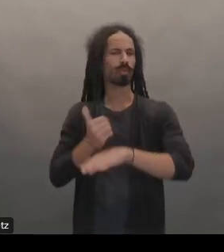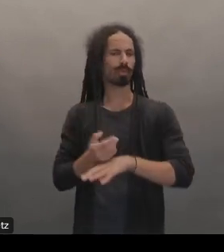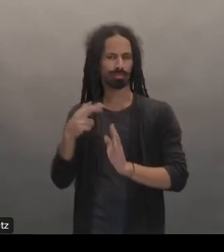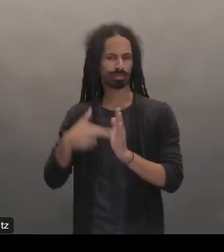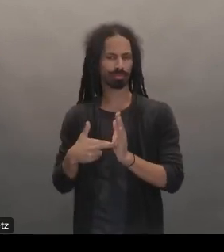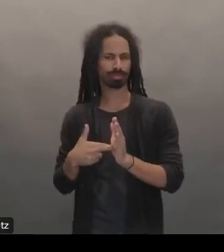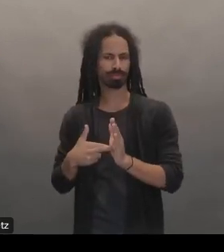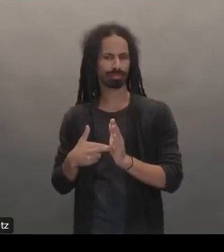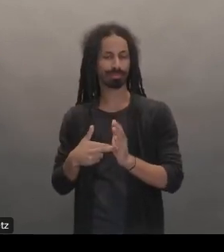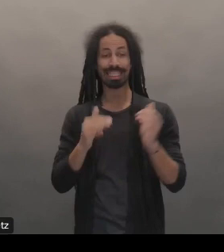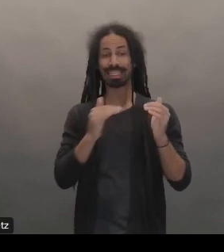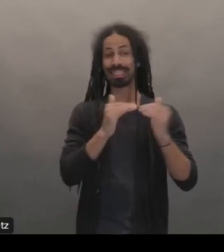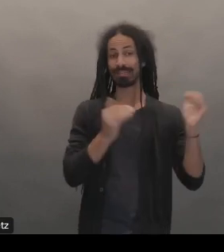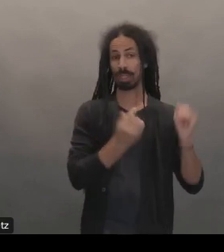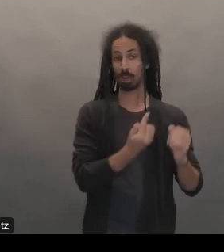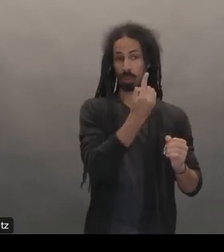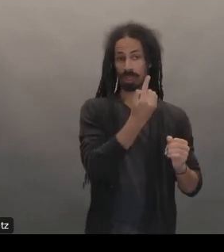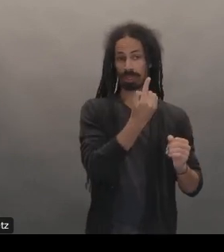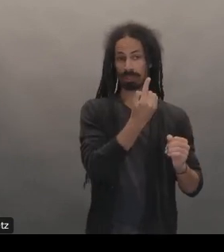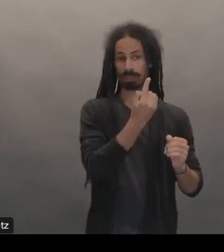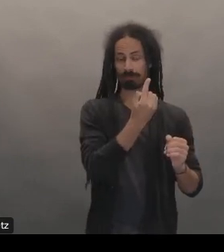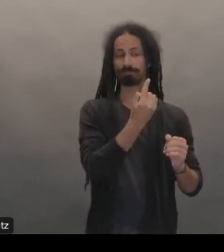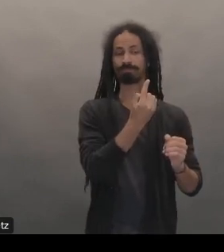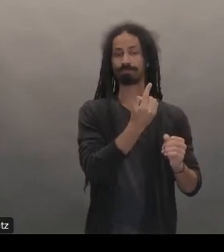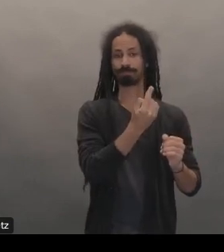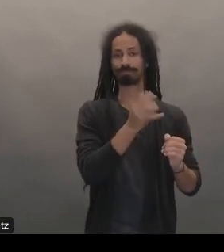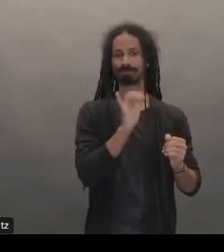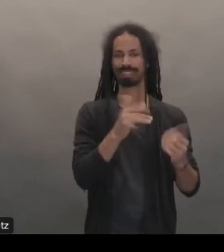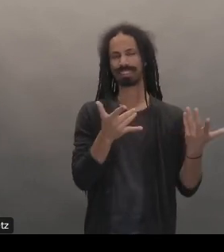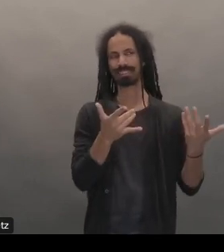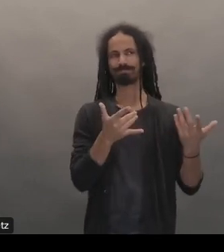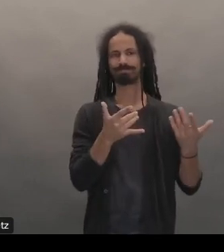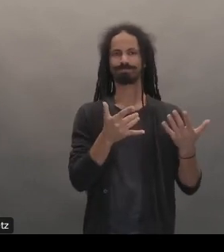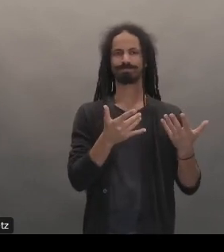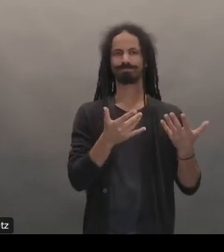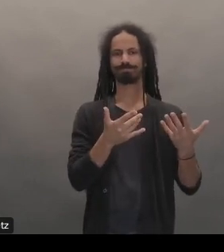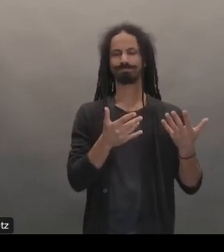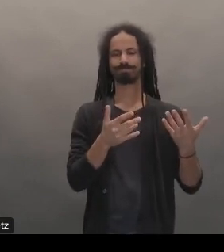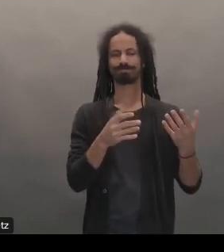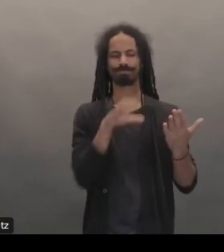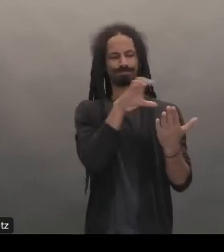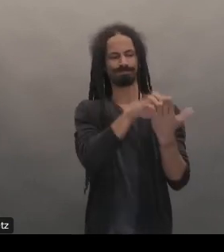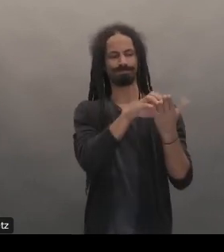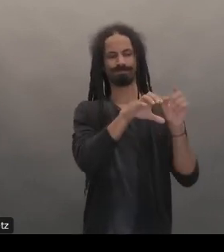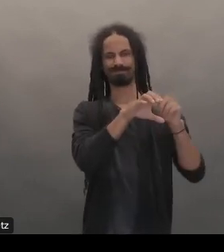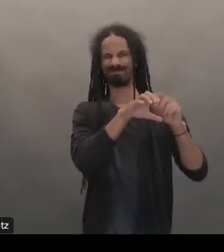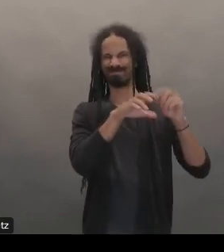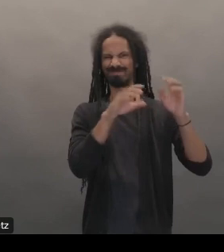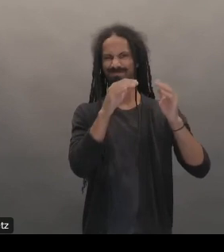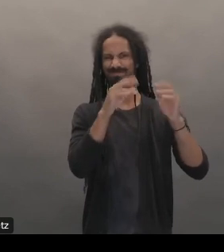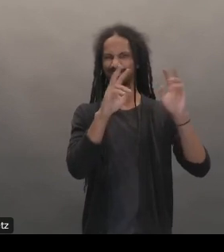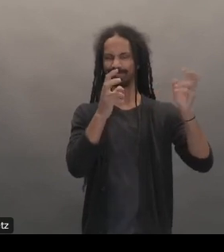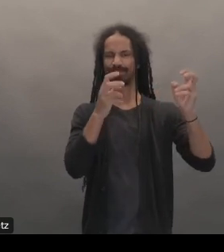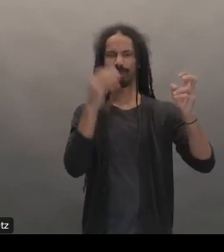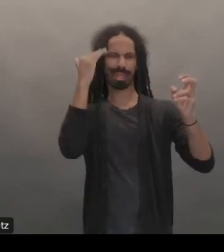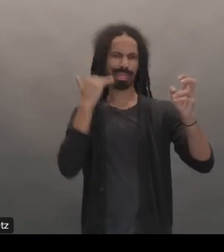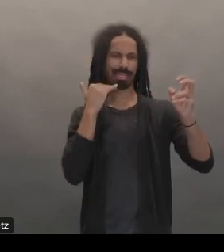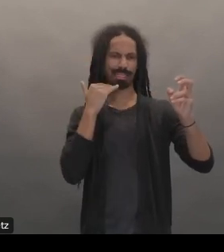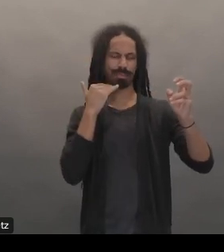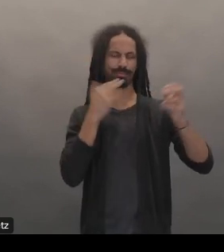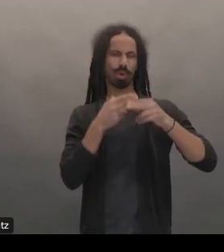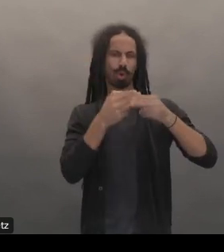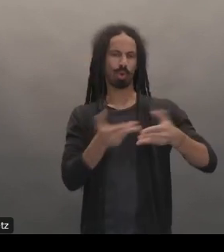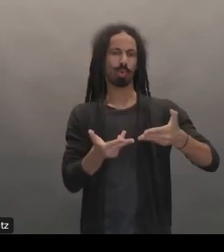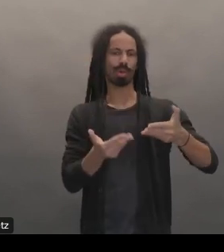Level 1, so that would be like the heading of a section. That we call it a level 1 heading